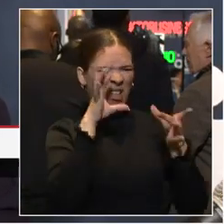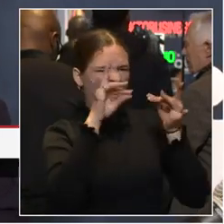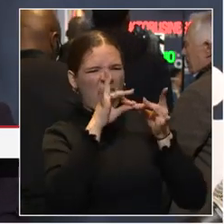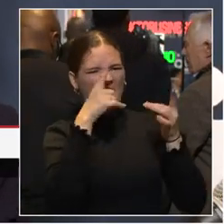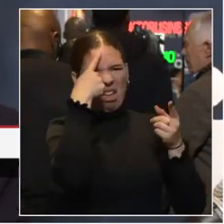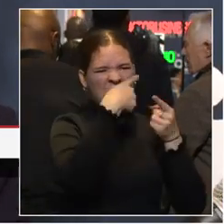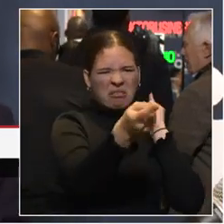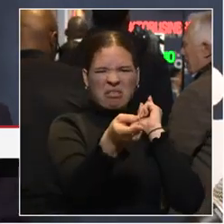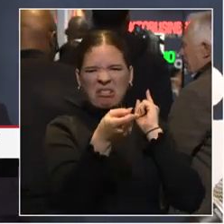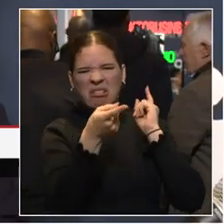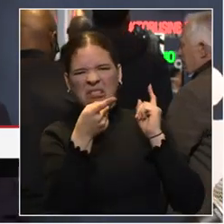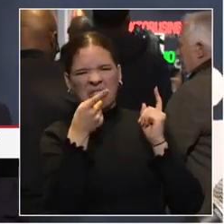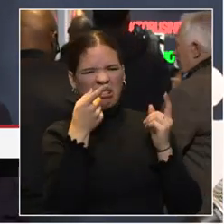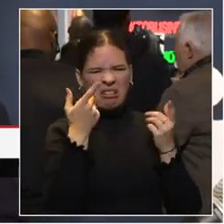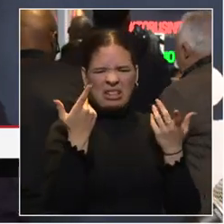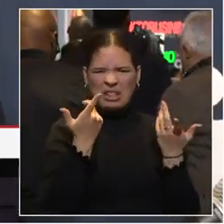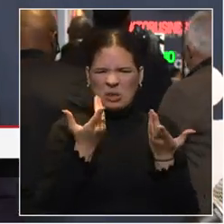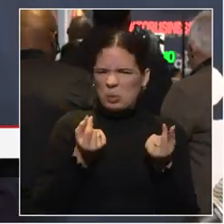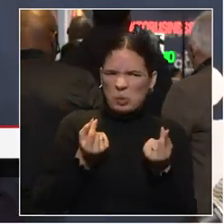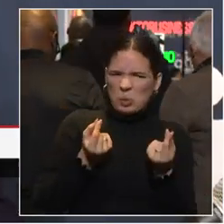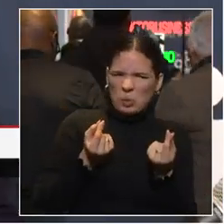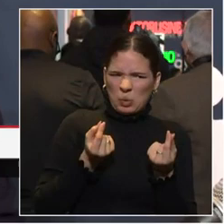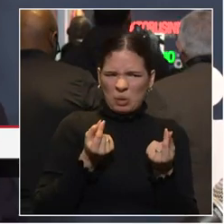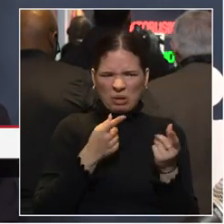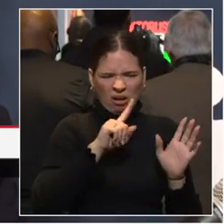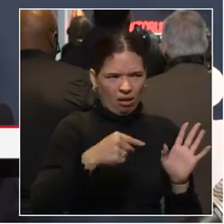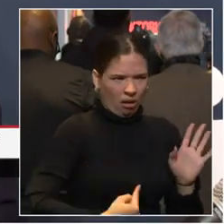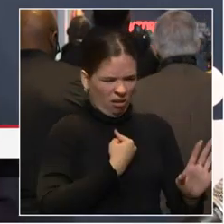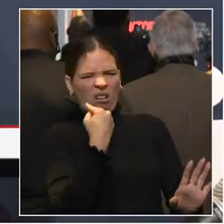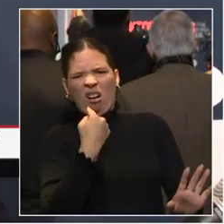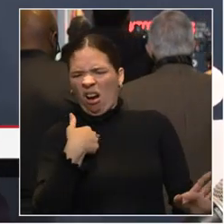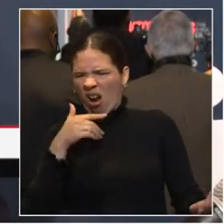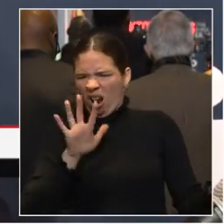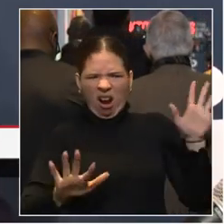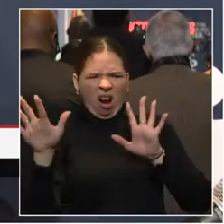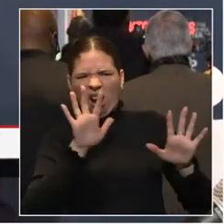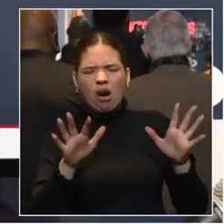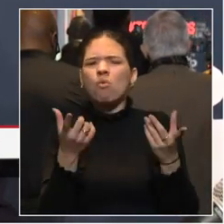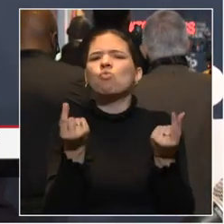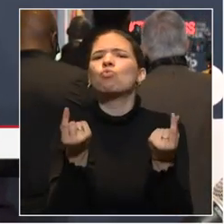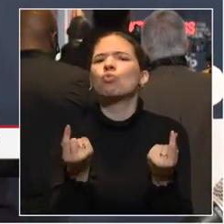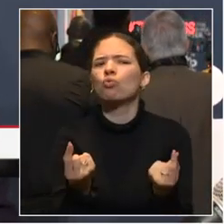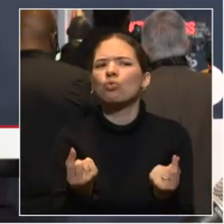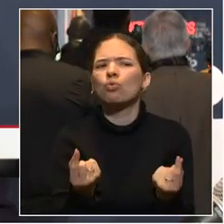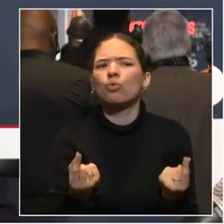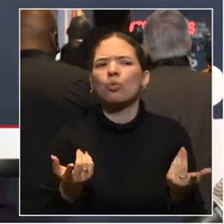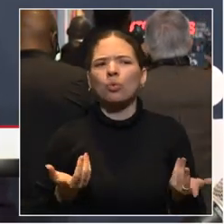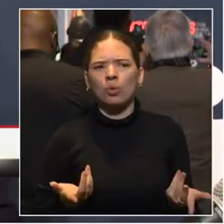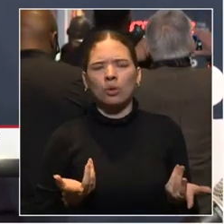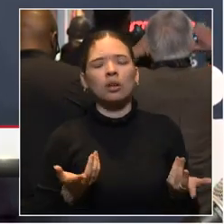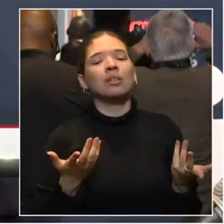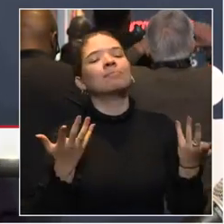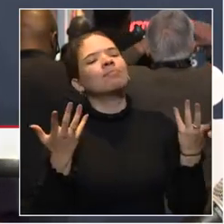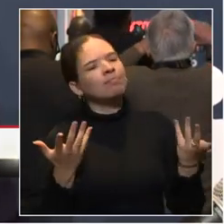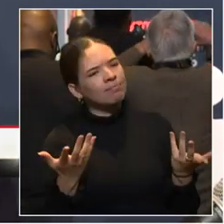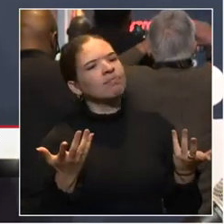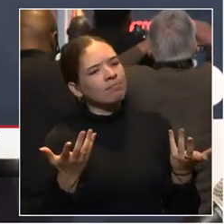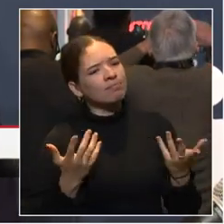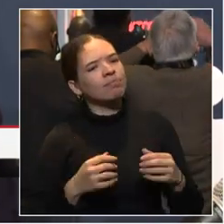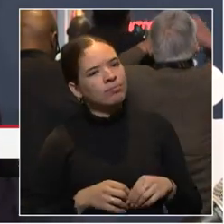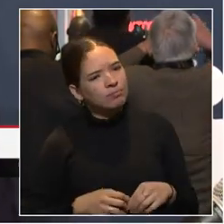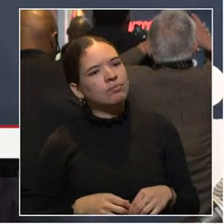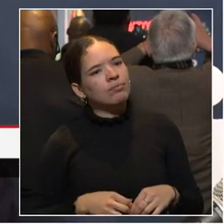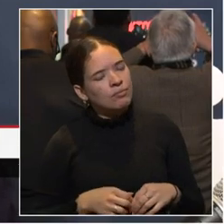say something offensive to you directly. What do you do? And so I think that there's going to be